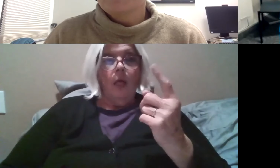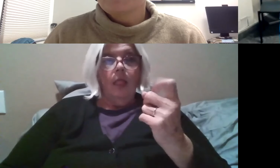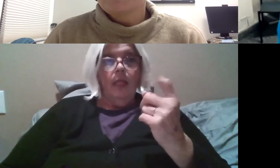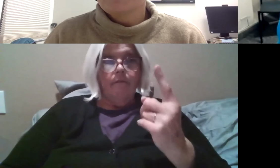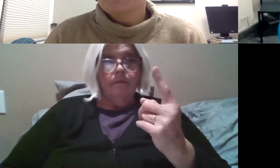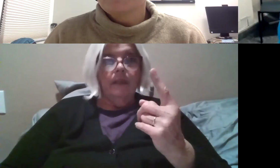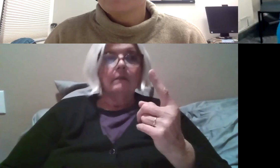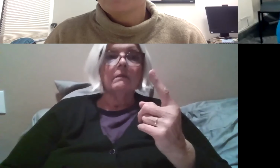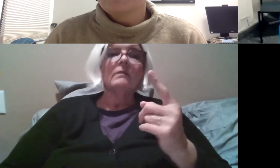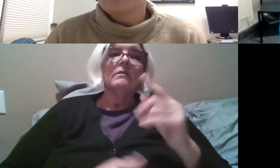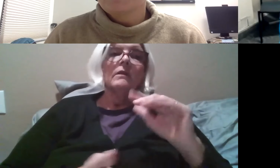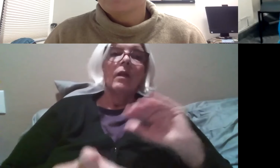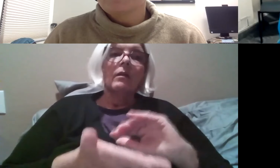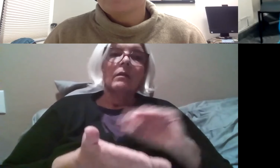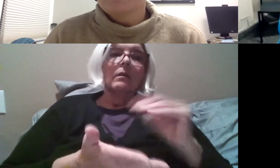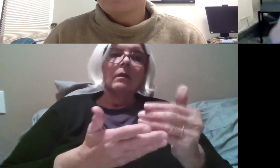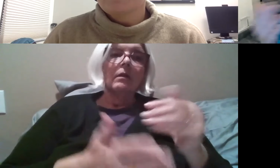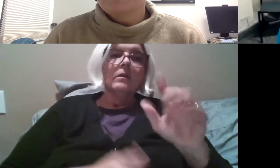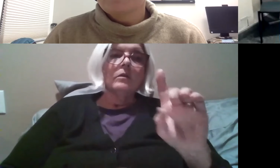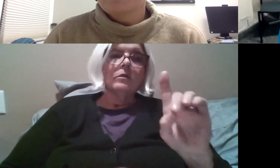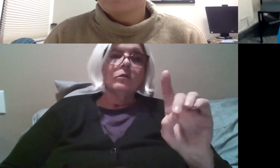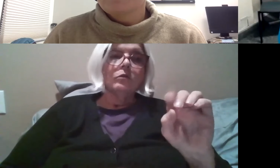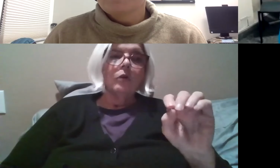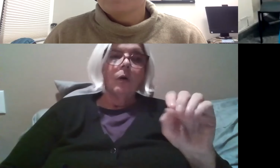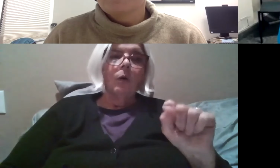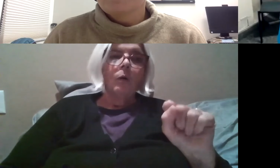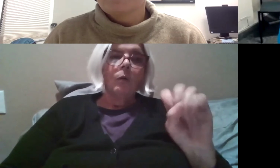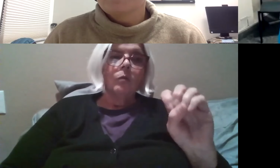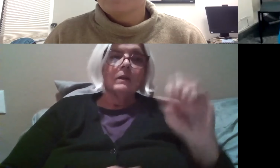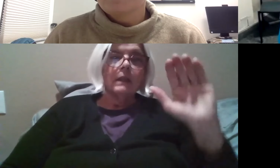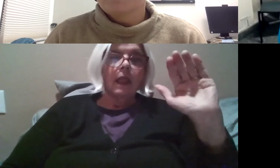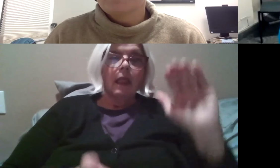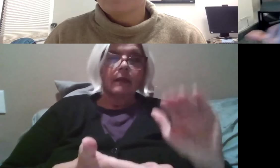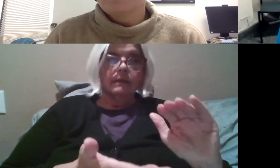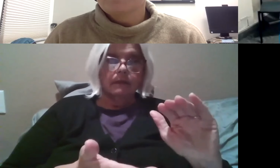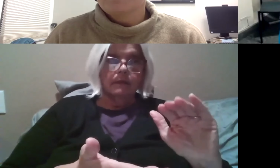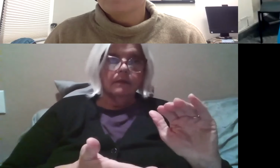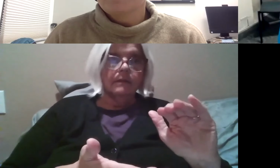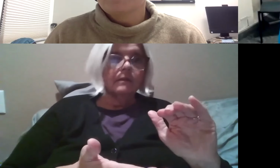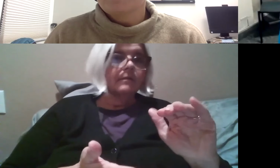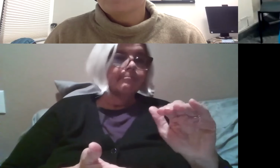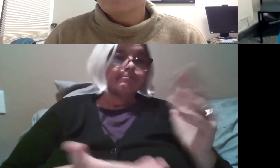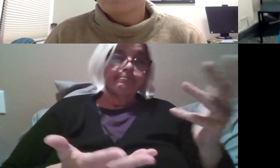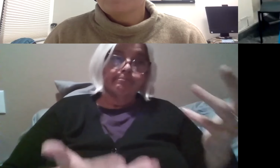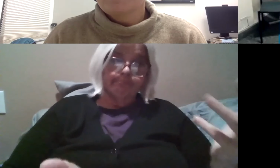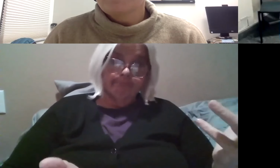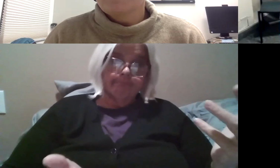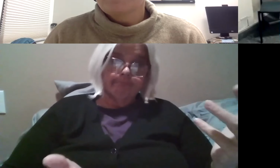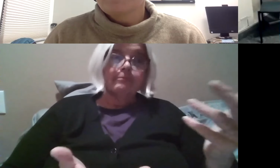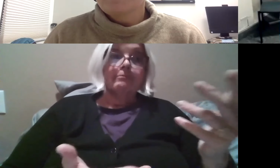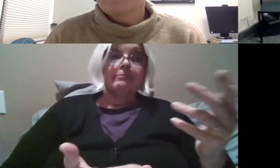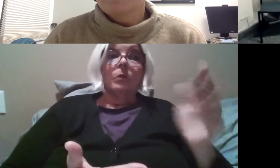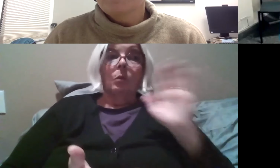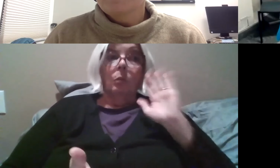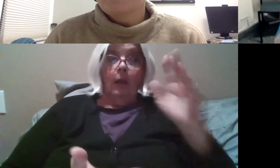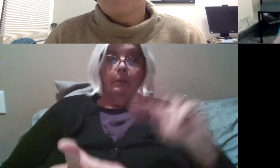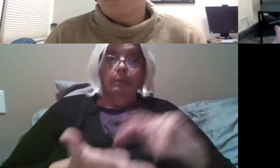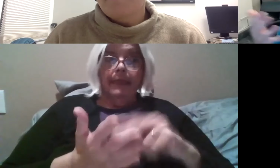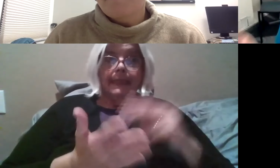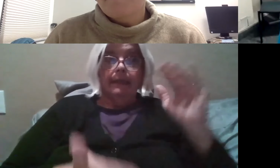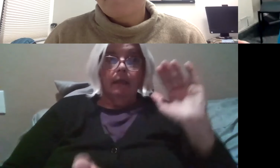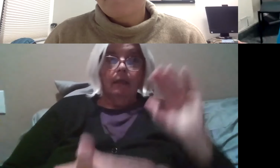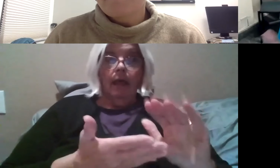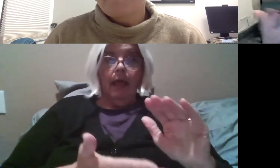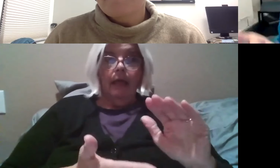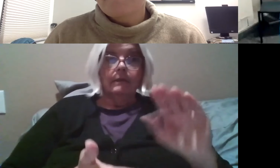again, we don't know because there was no cases of myocarditis in this vaccine trial, but we know that it happens